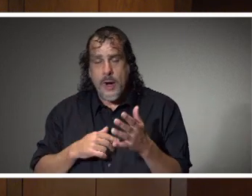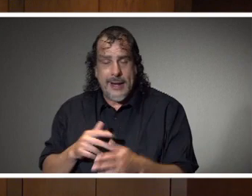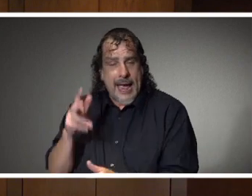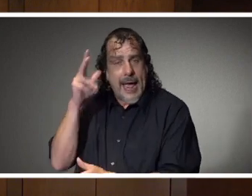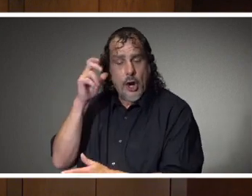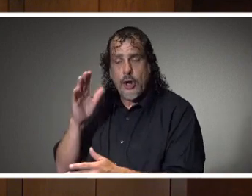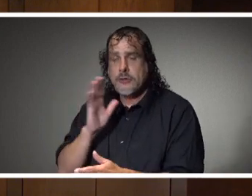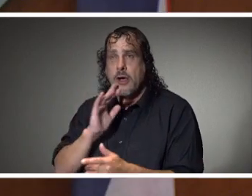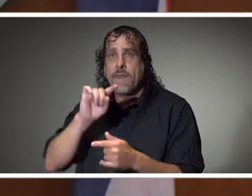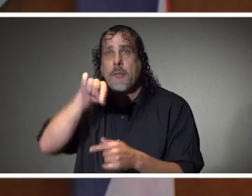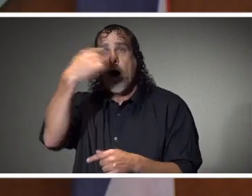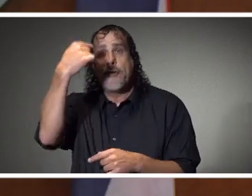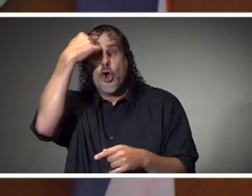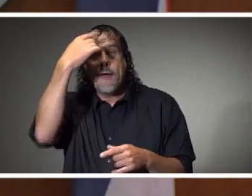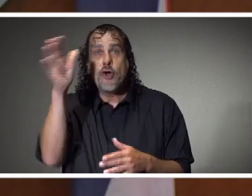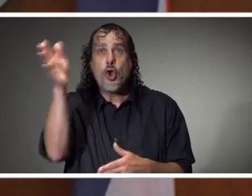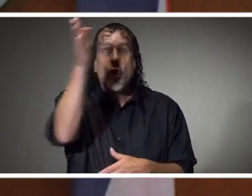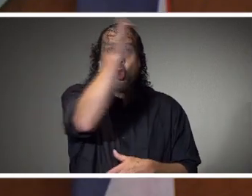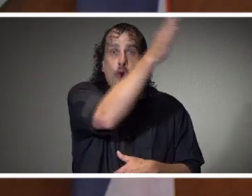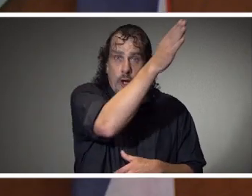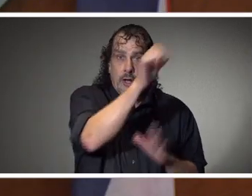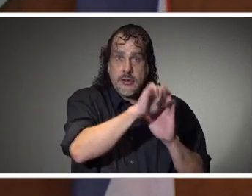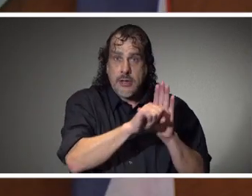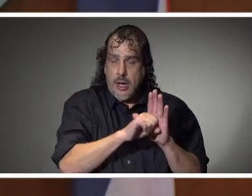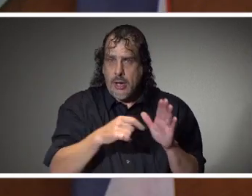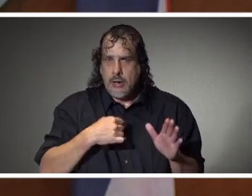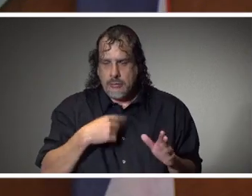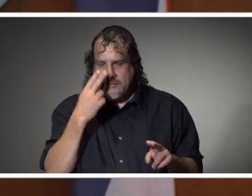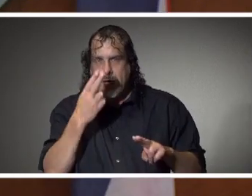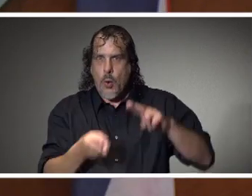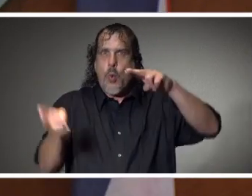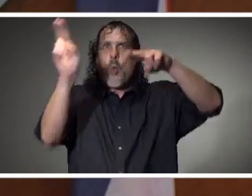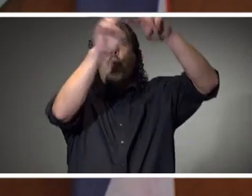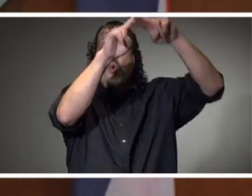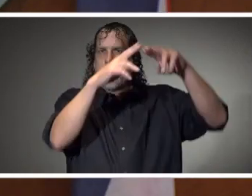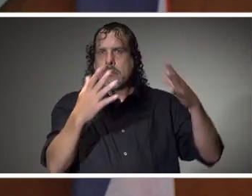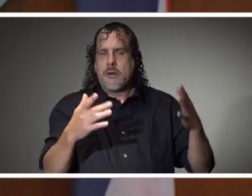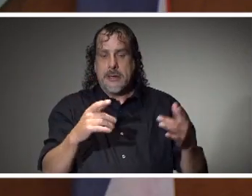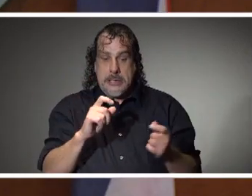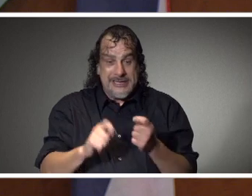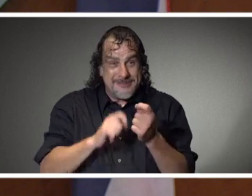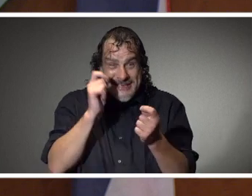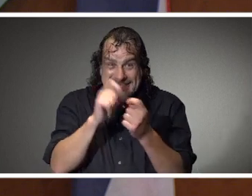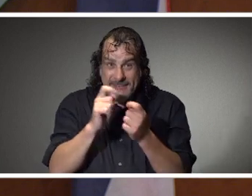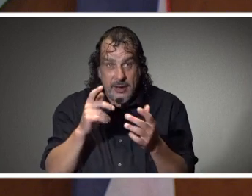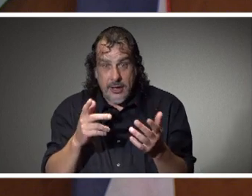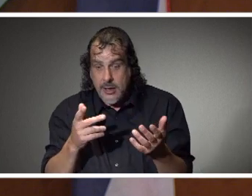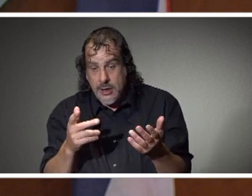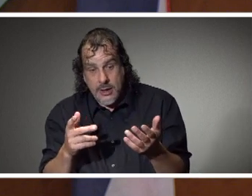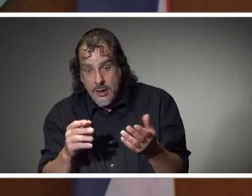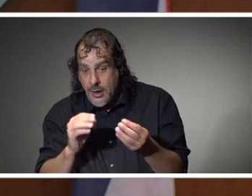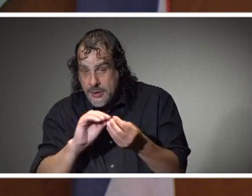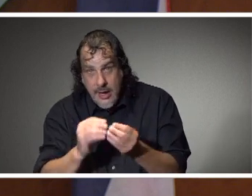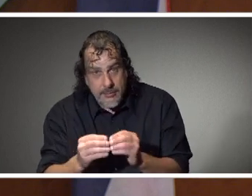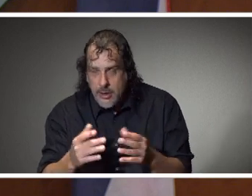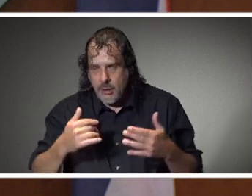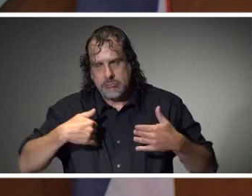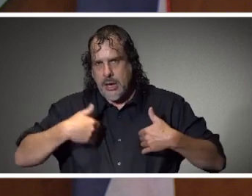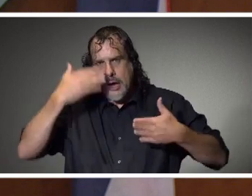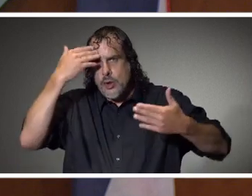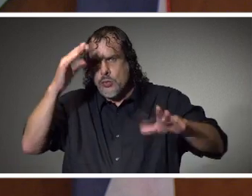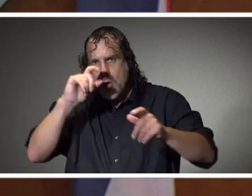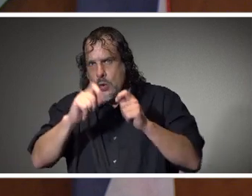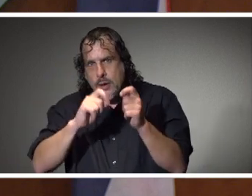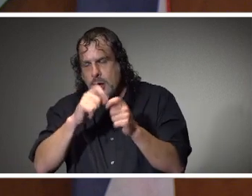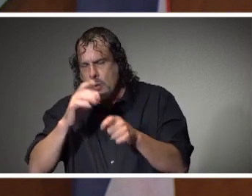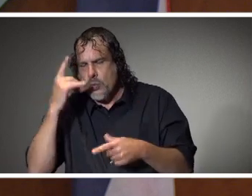other governors, that we have seen significant upticks across the country. I don't have any specific numbers, but I know Wendy's still here, and we'll try to get those numbers